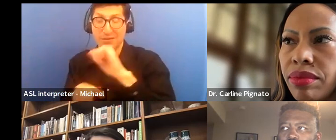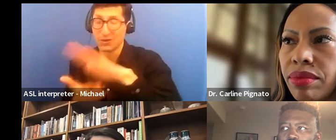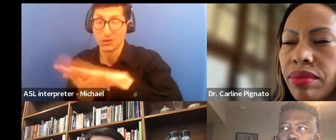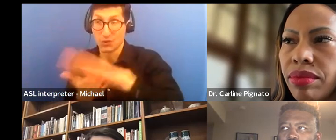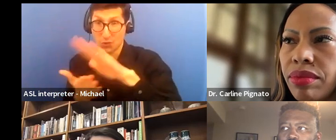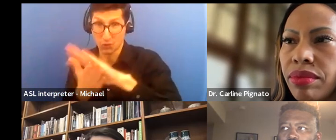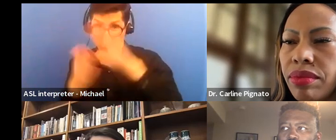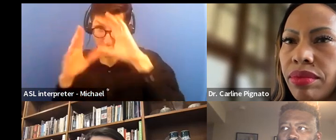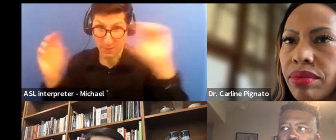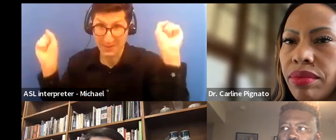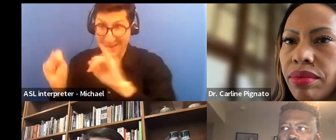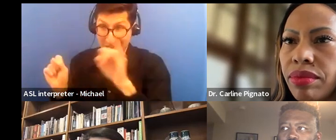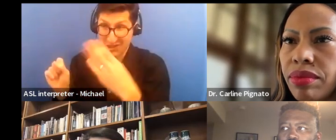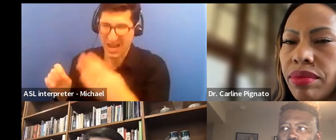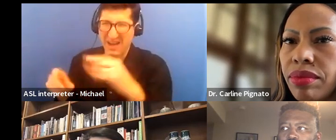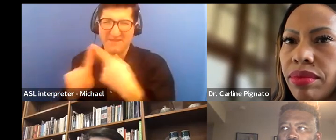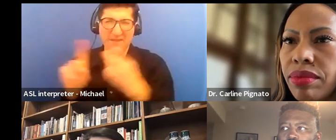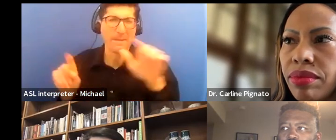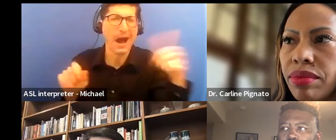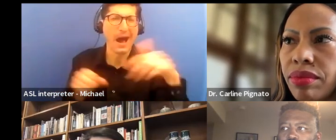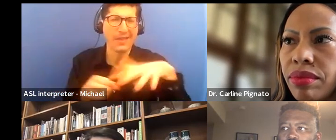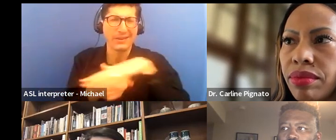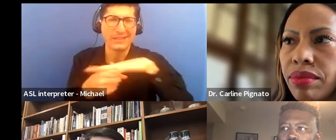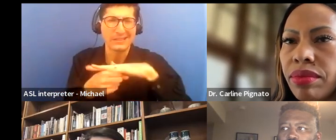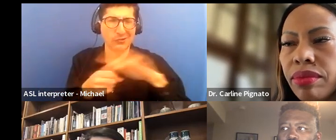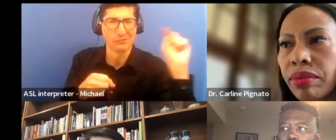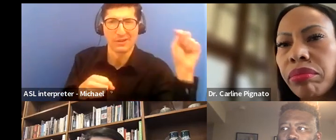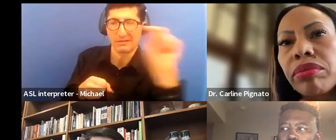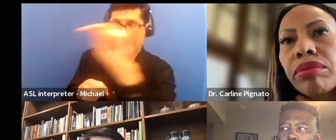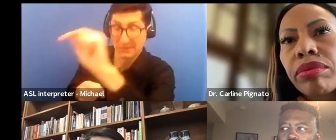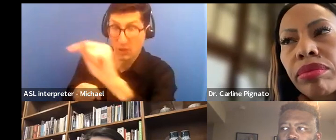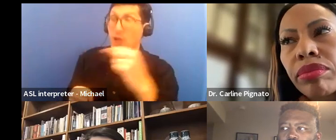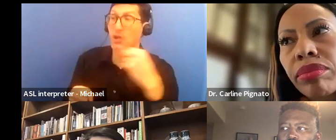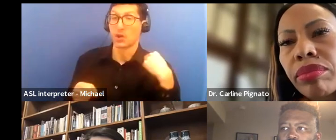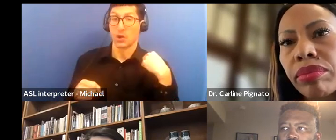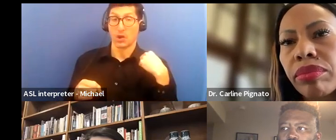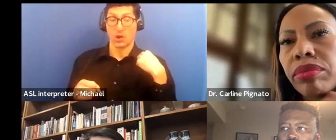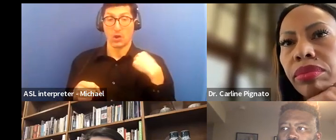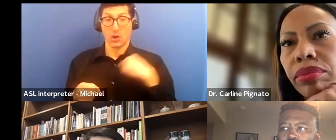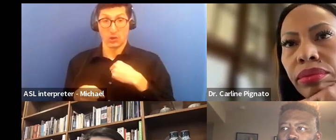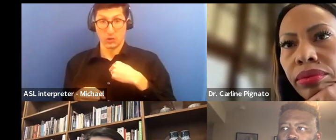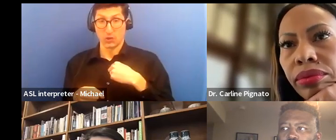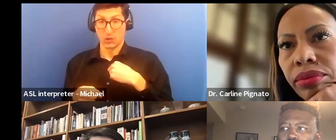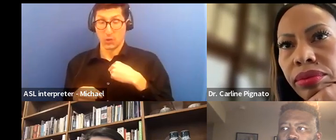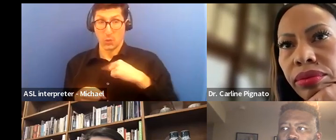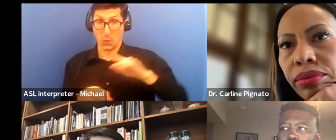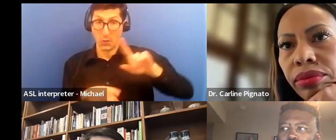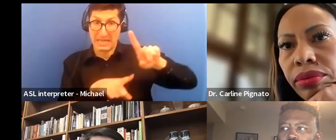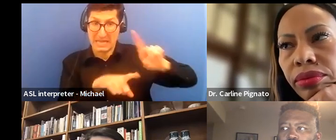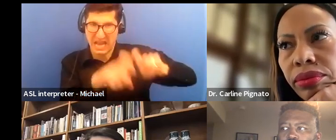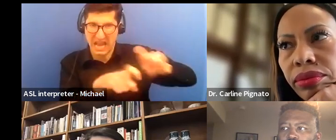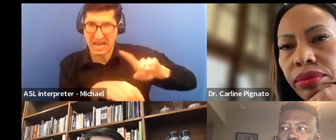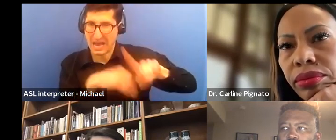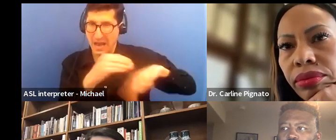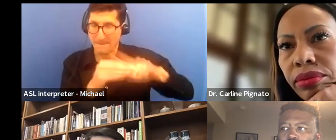sure, just as we are quizzing you about process, the candidates are as well,